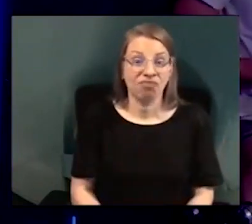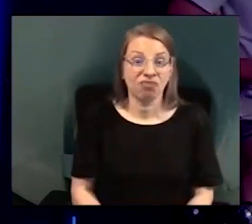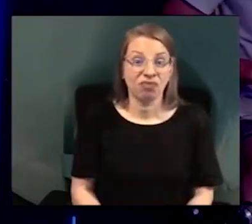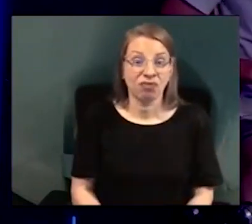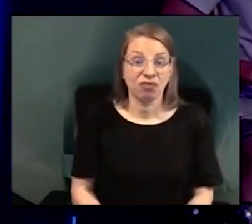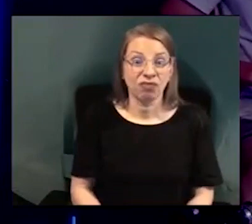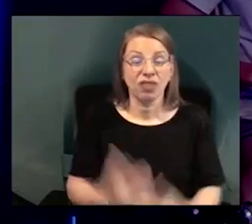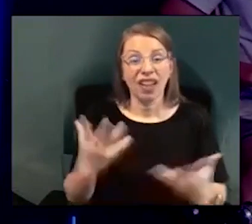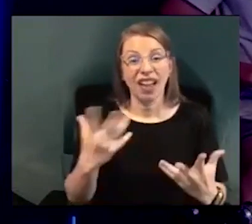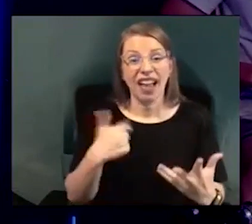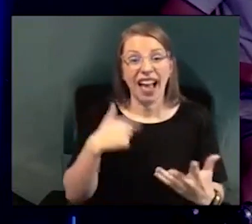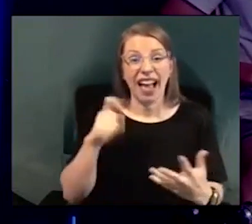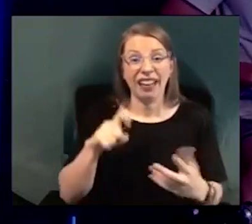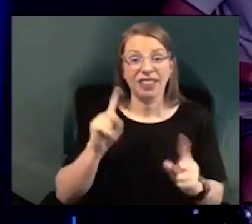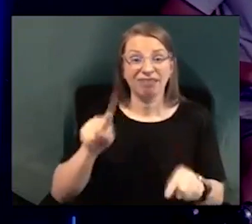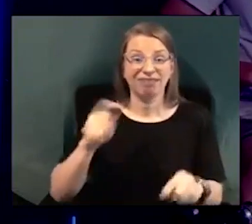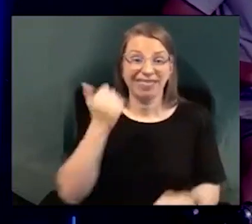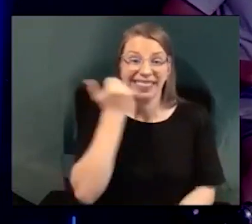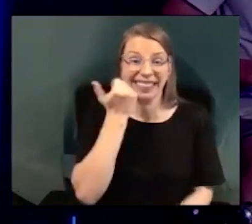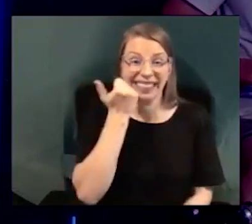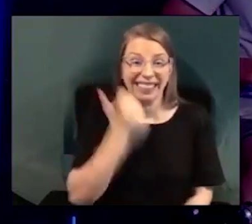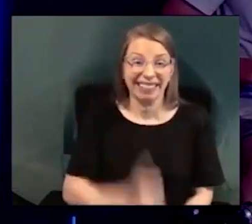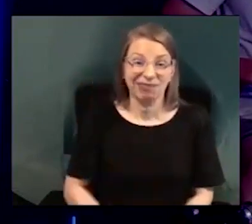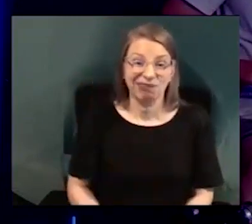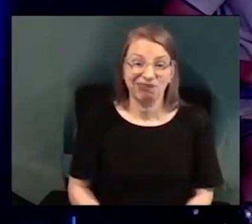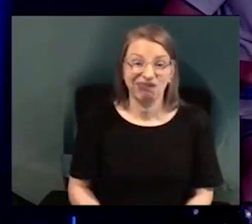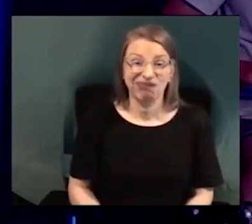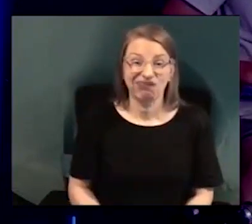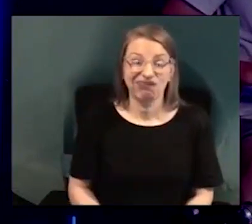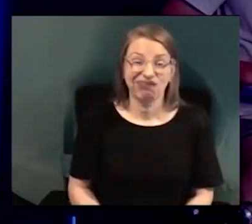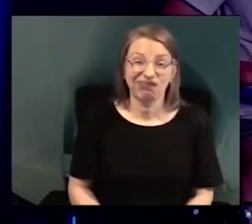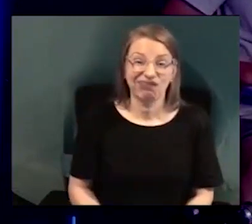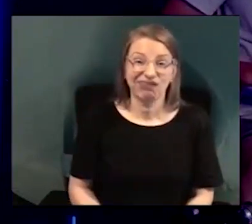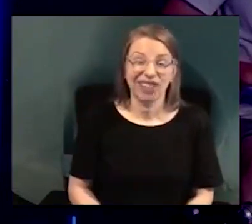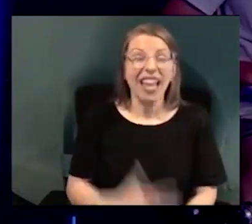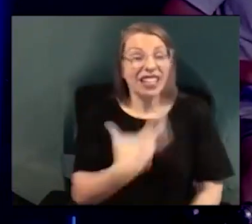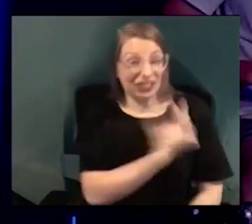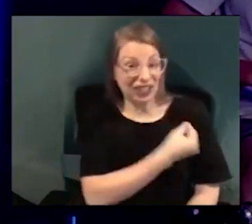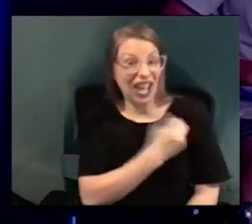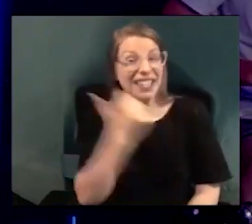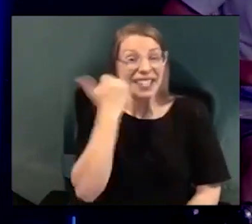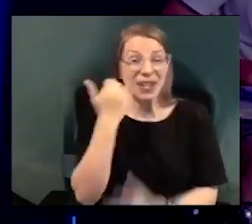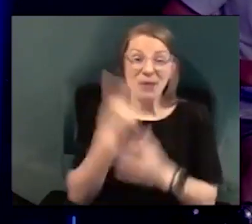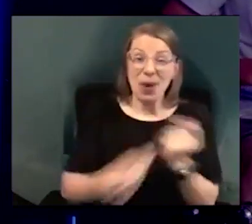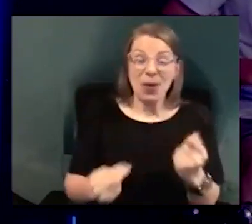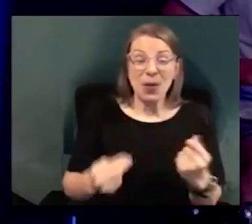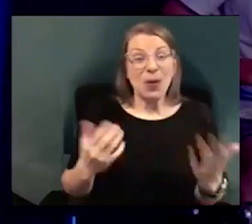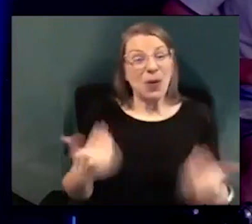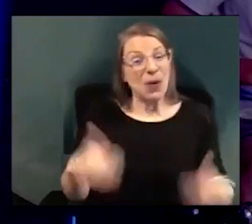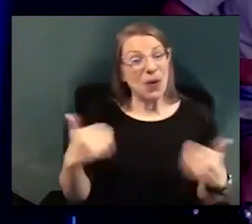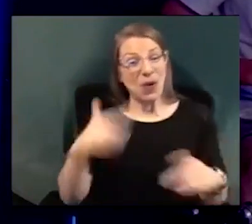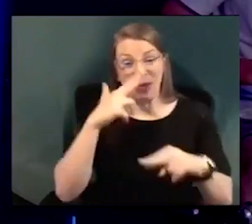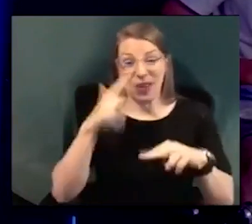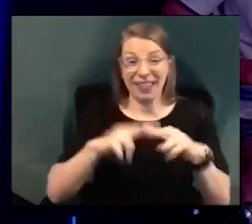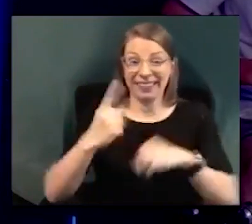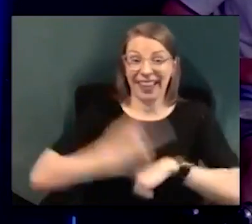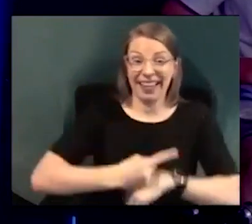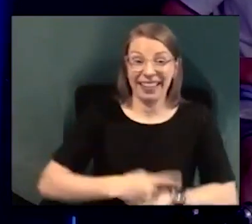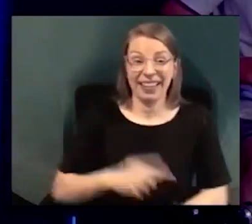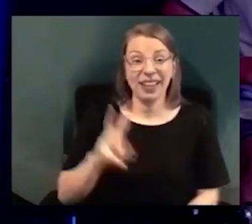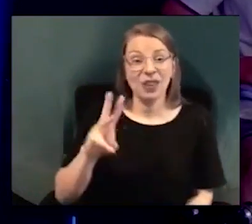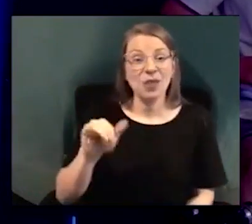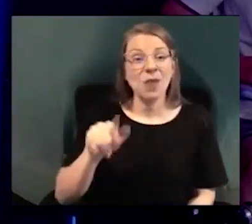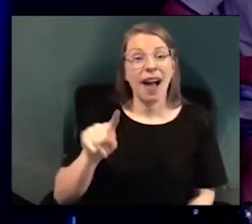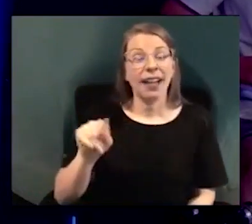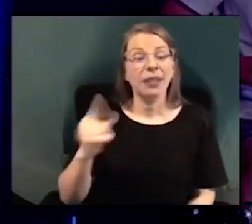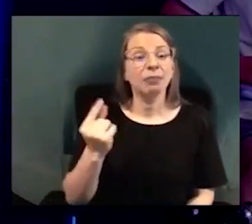dentist. Oh, man. Oh, a shot in. And the Dentist. dentist Nice. in the same day. Wyatt, what are you going to do? You